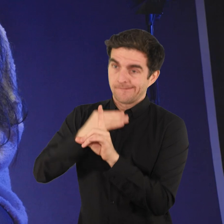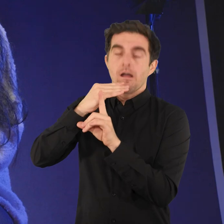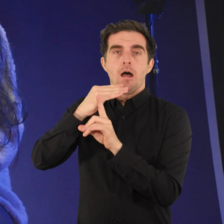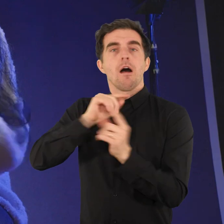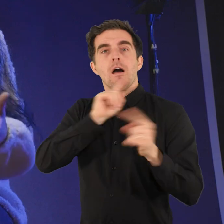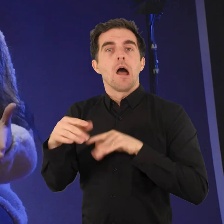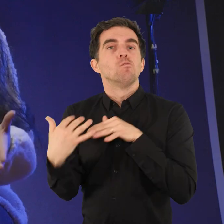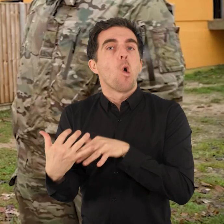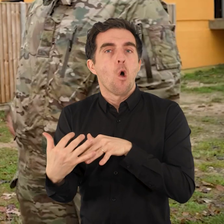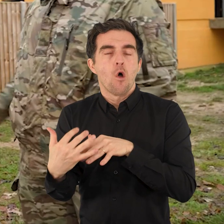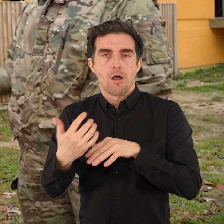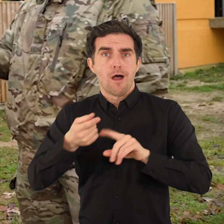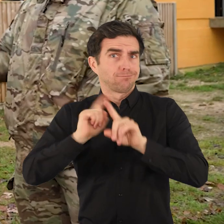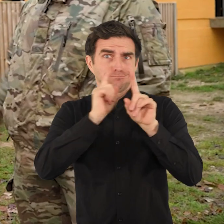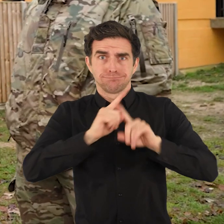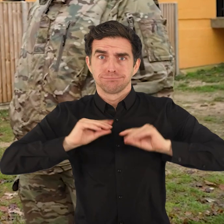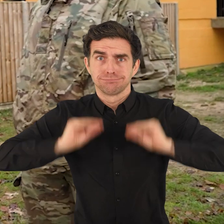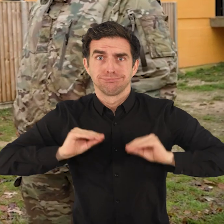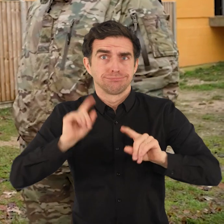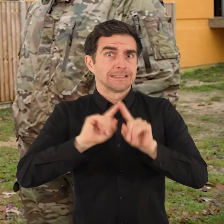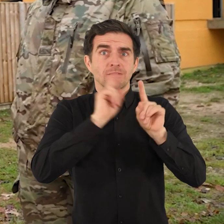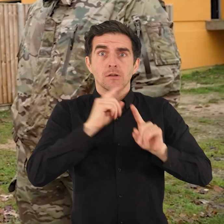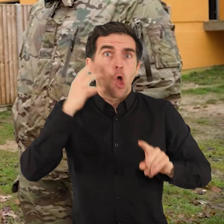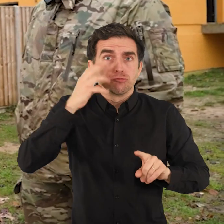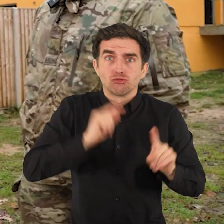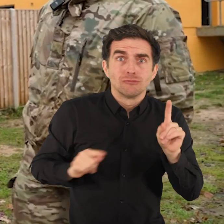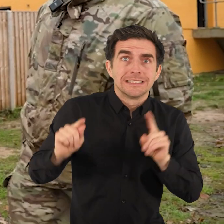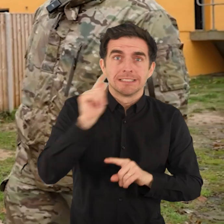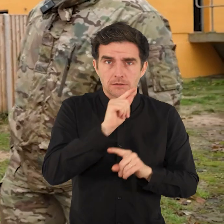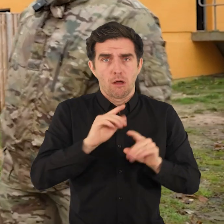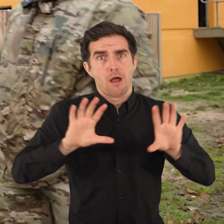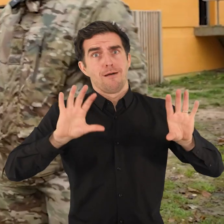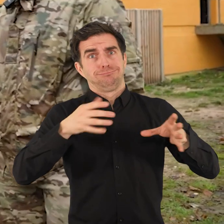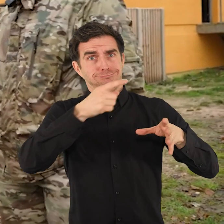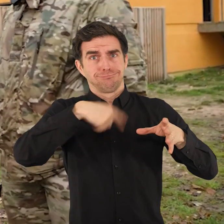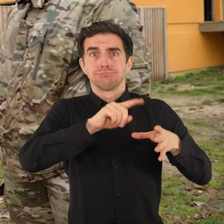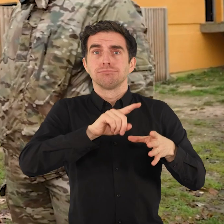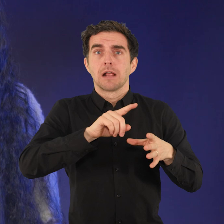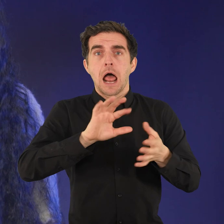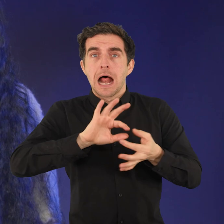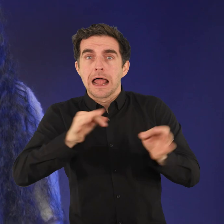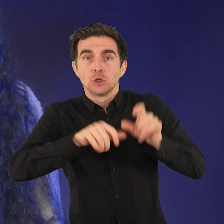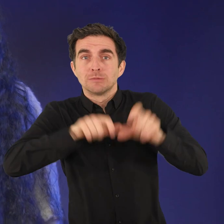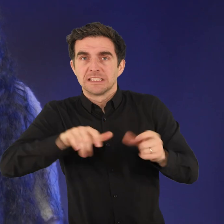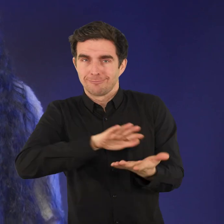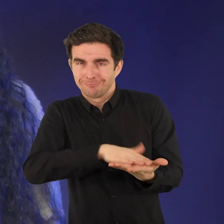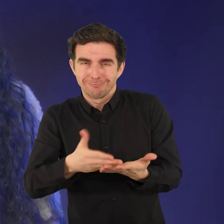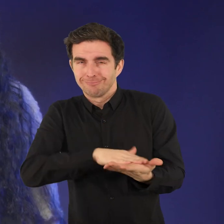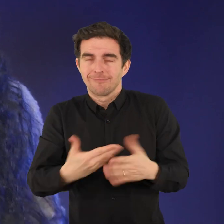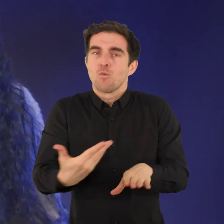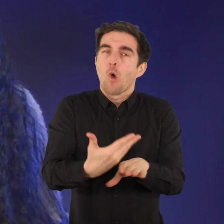with them, with Ukrainian trainees, instructors from different countries, there is a big team of linguists